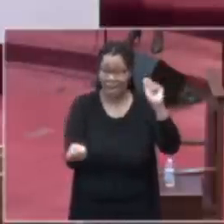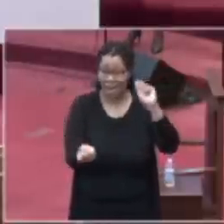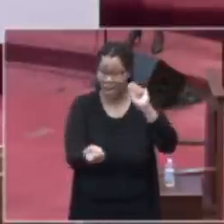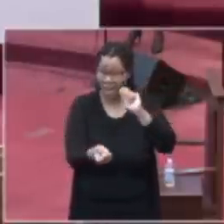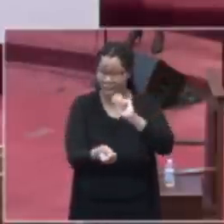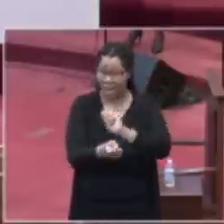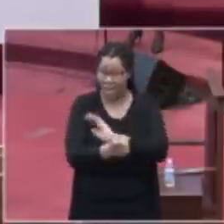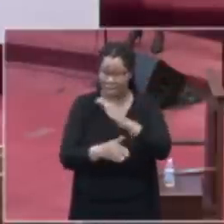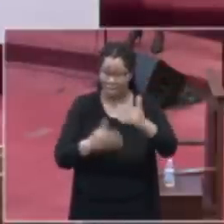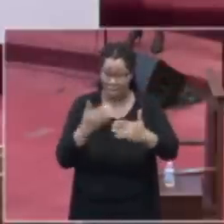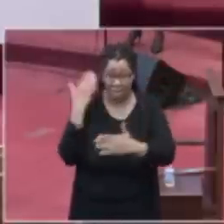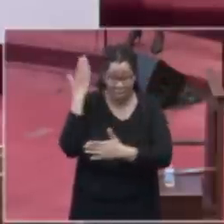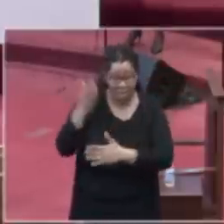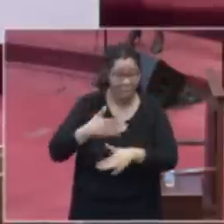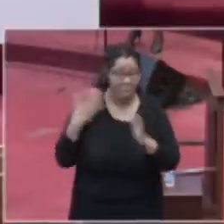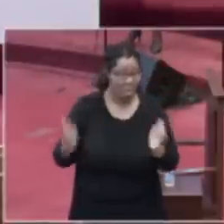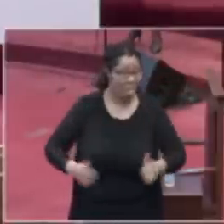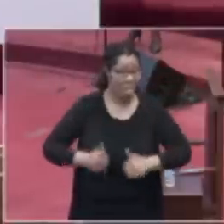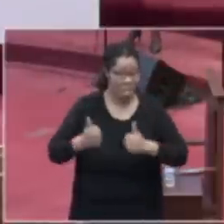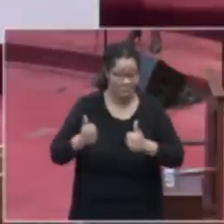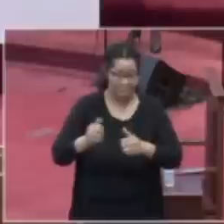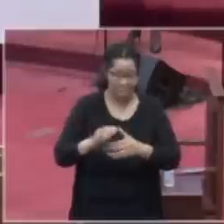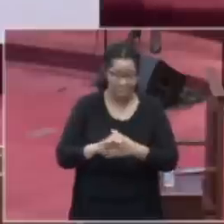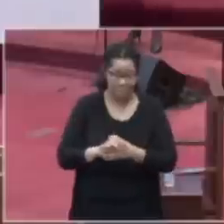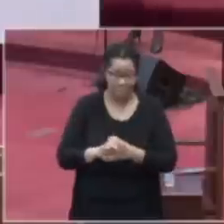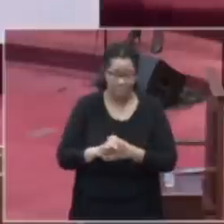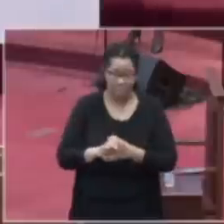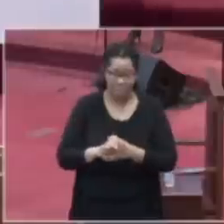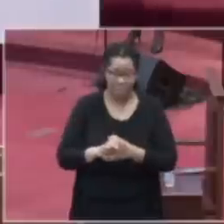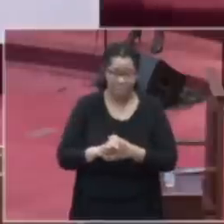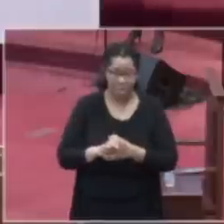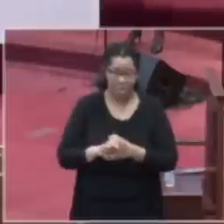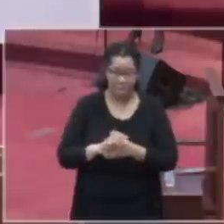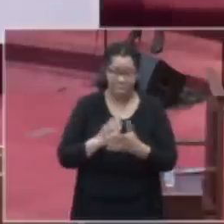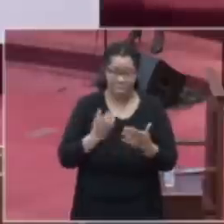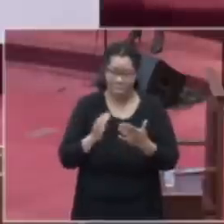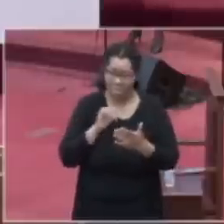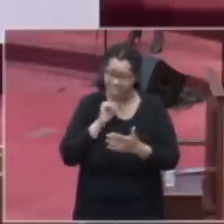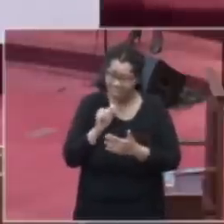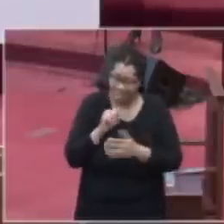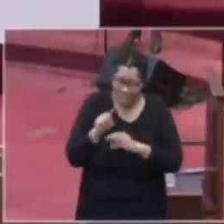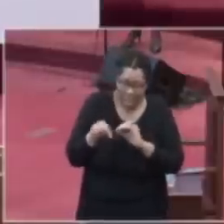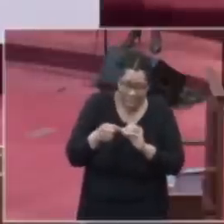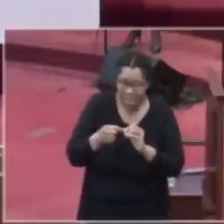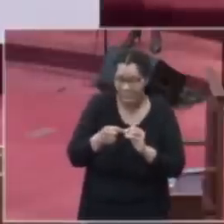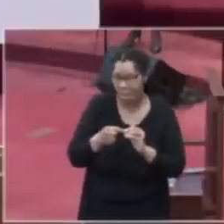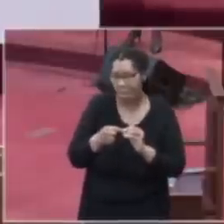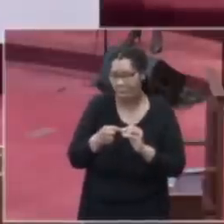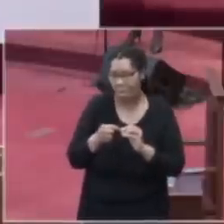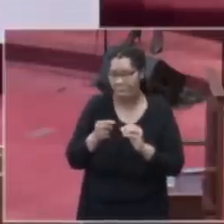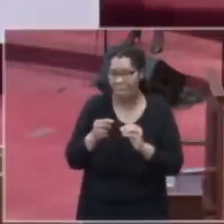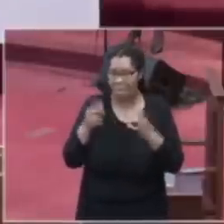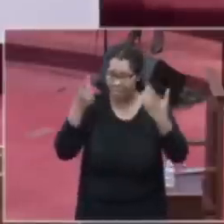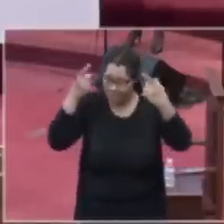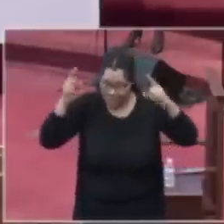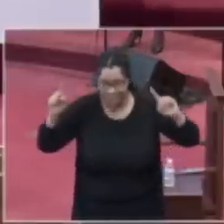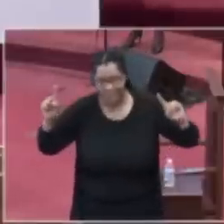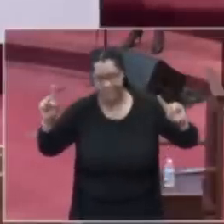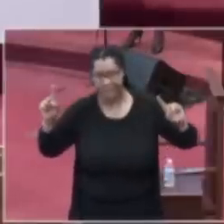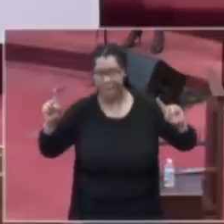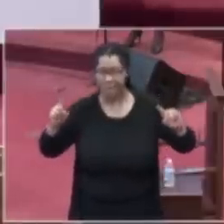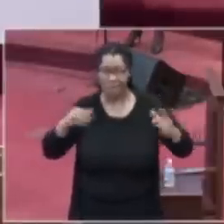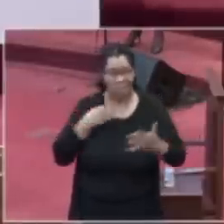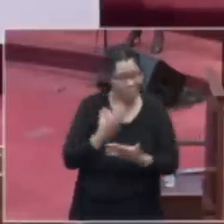trajectory of my journey. Now, it may not have had anything to do with level of success or